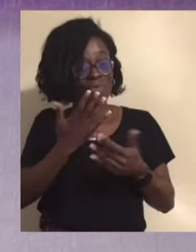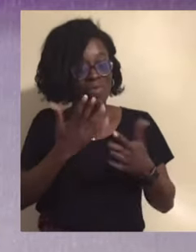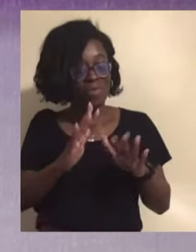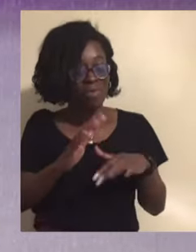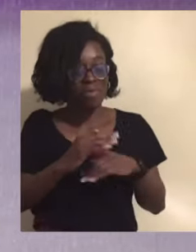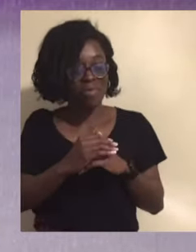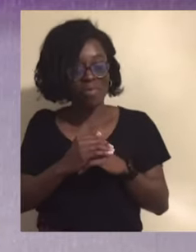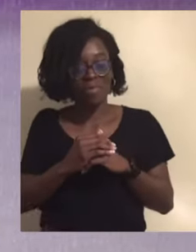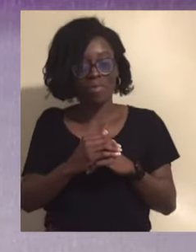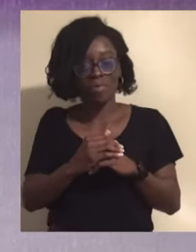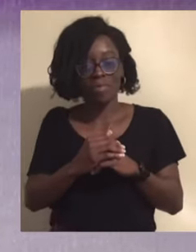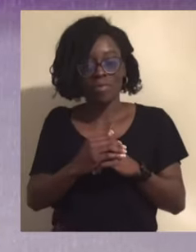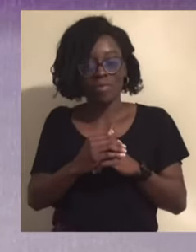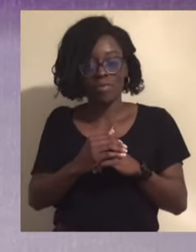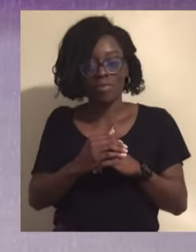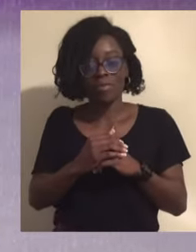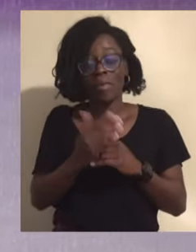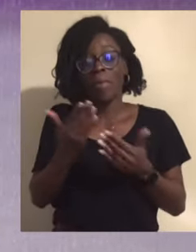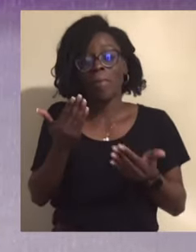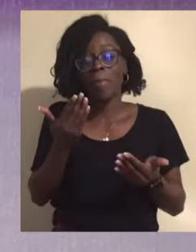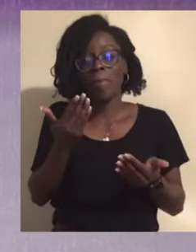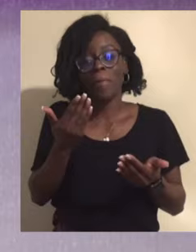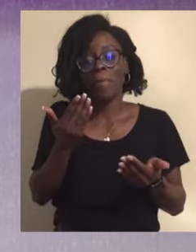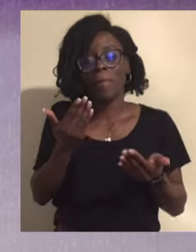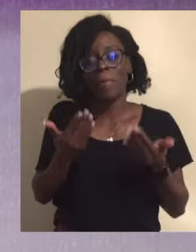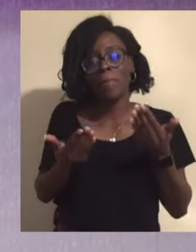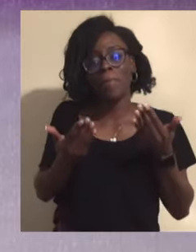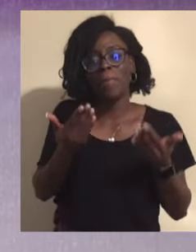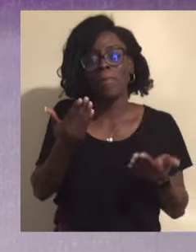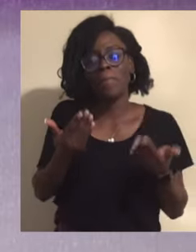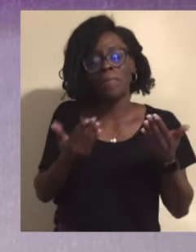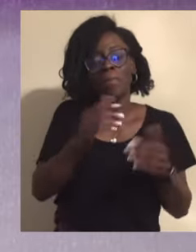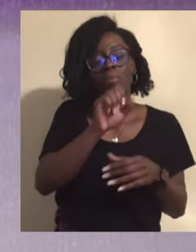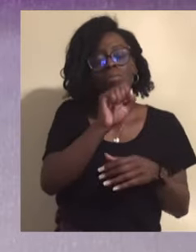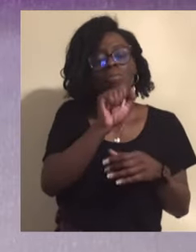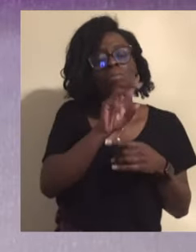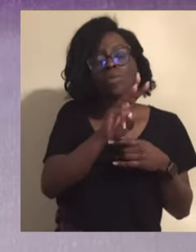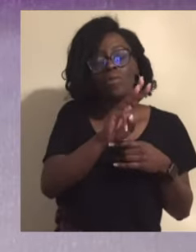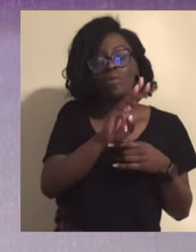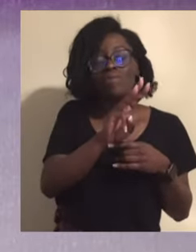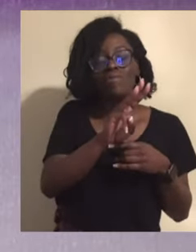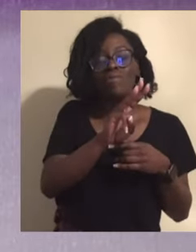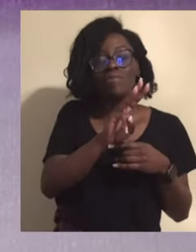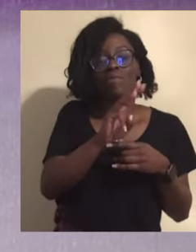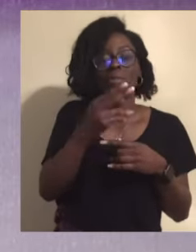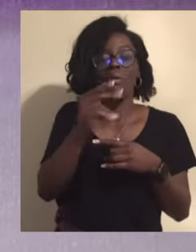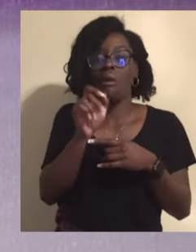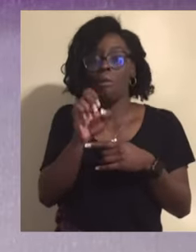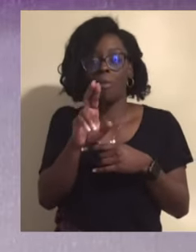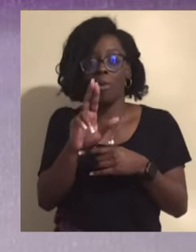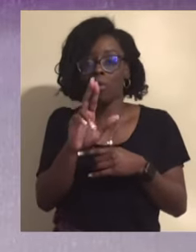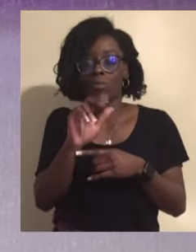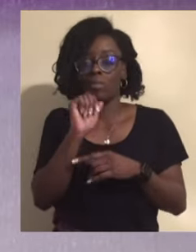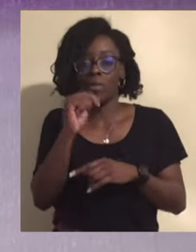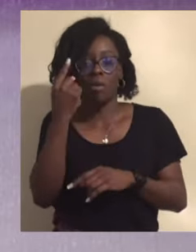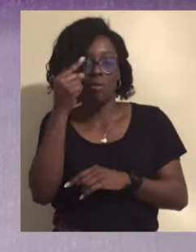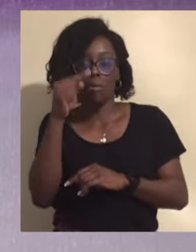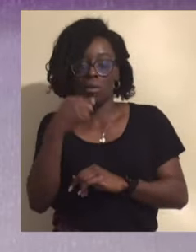Maybe you say, no, the saw ain't it for me. No, the hammer ain't it for me. Maybe you need a level.